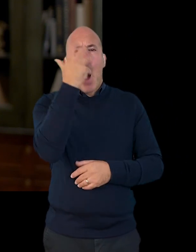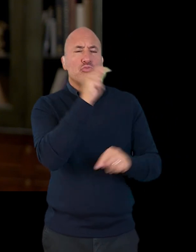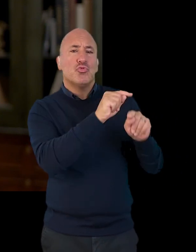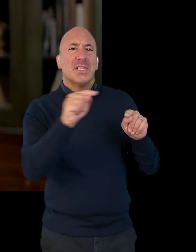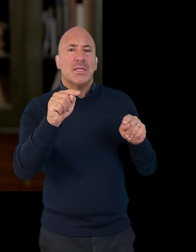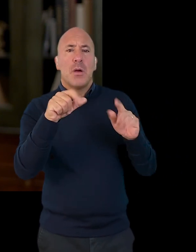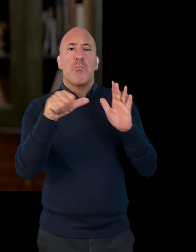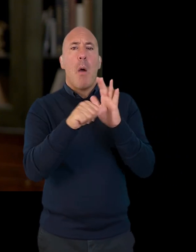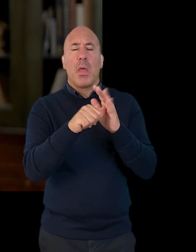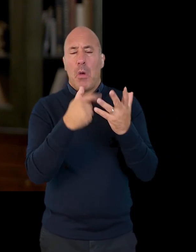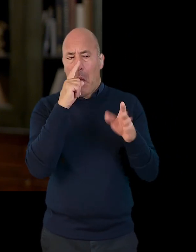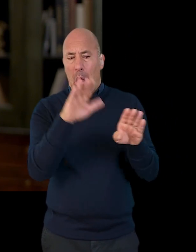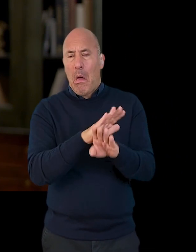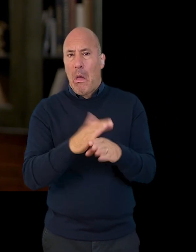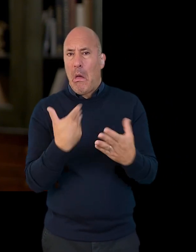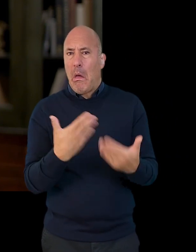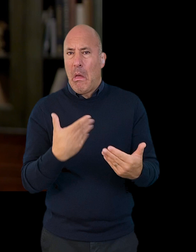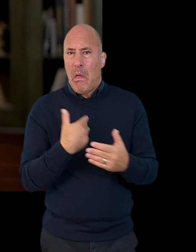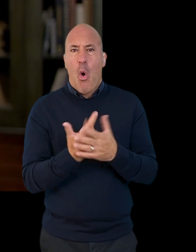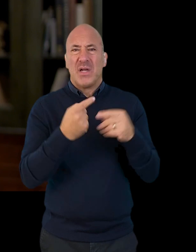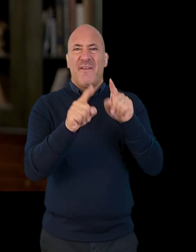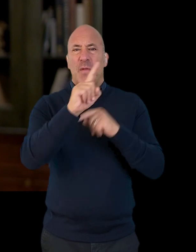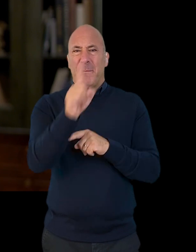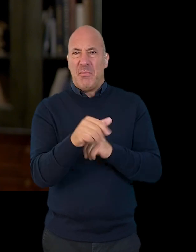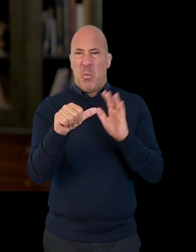the problem may be more hidden or may affect